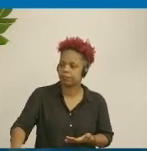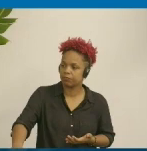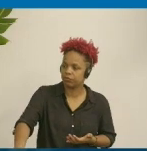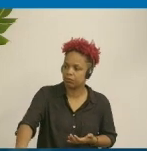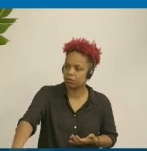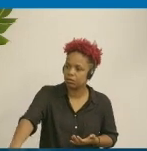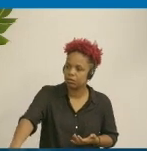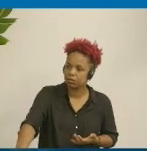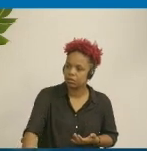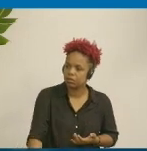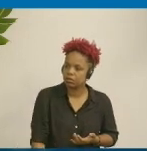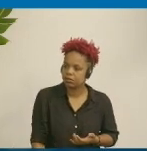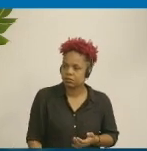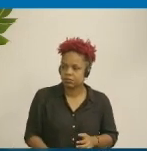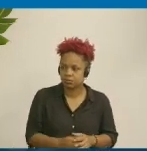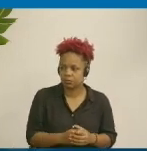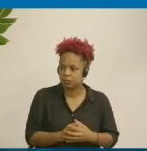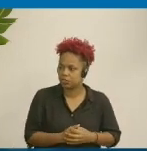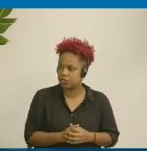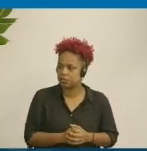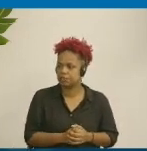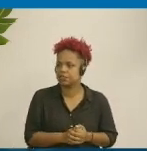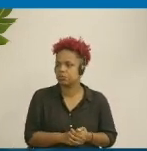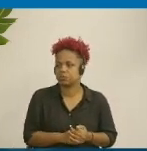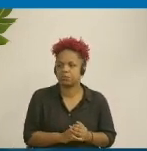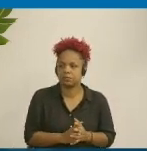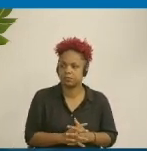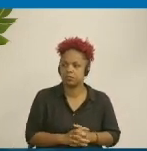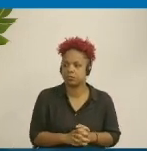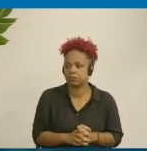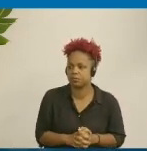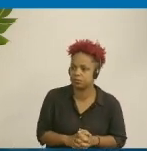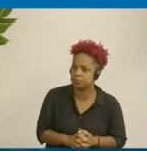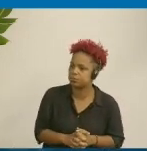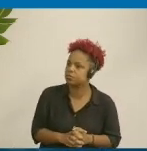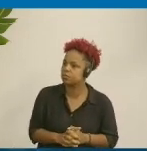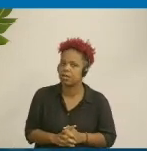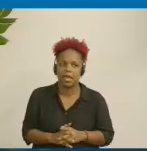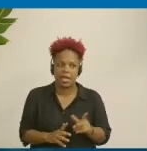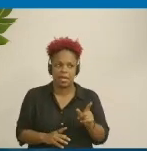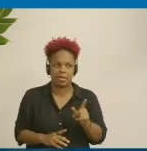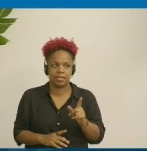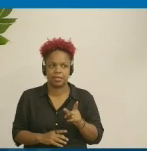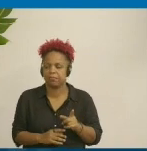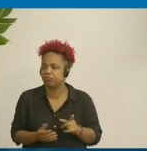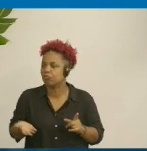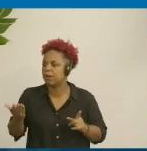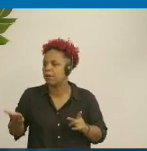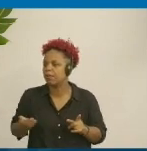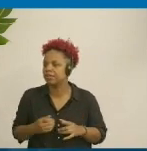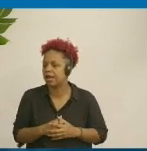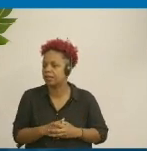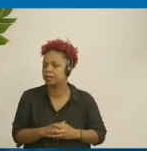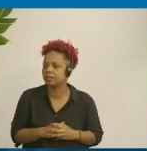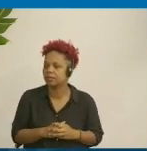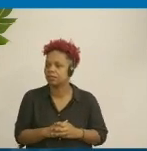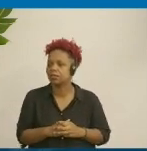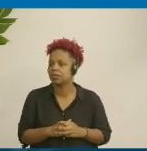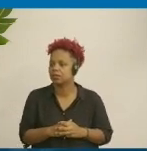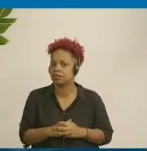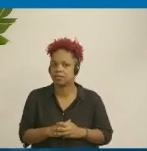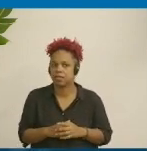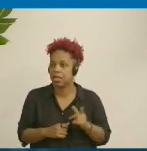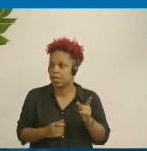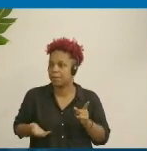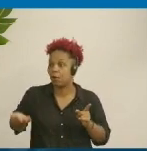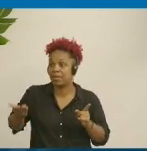to homelessness. We always think that they are only drug consumers, but for example, they don't sleep at all. They cannot sleep 8 hours like